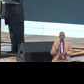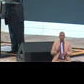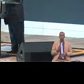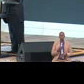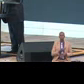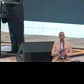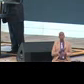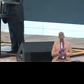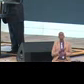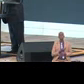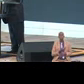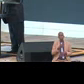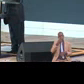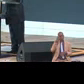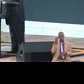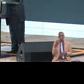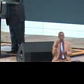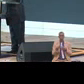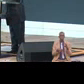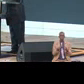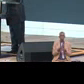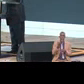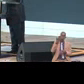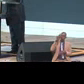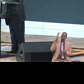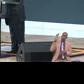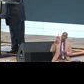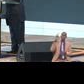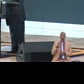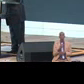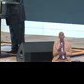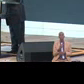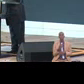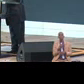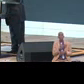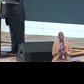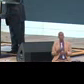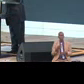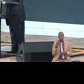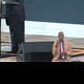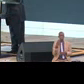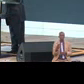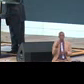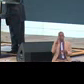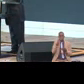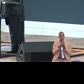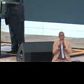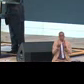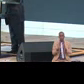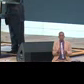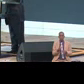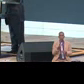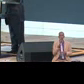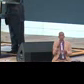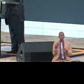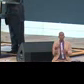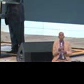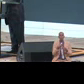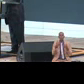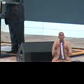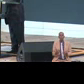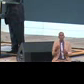not, because it knew him not. Beloved, now are we